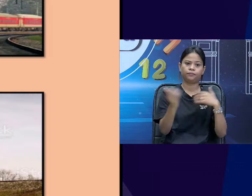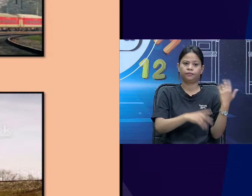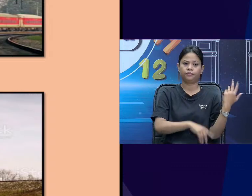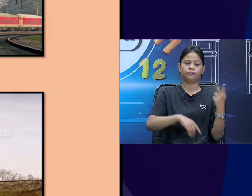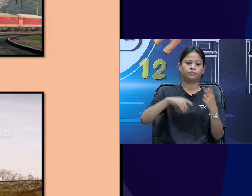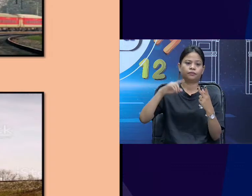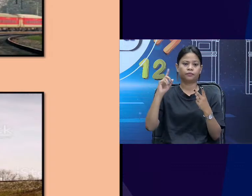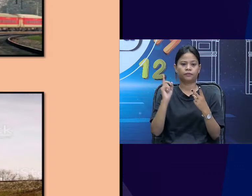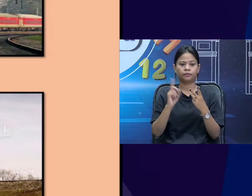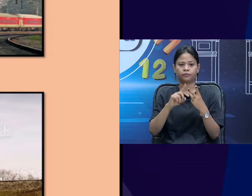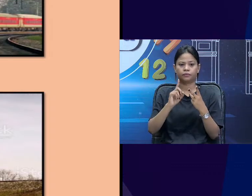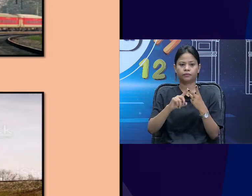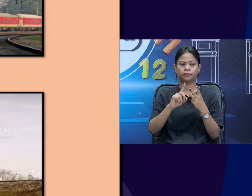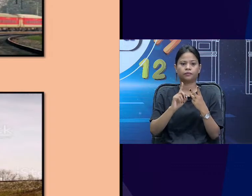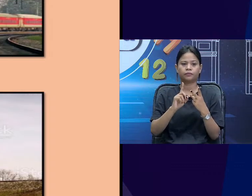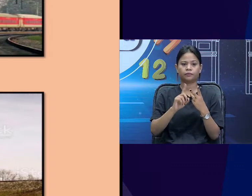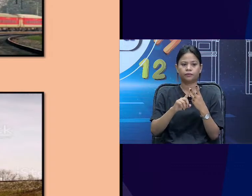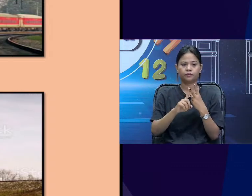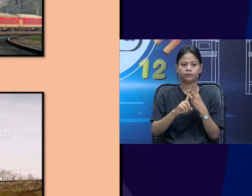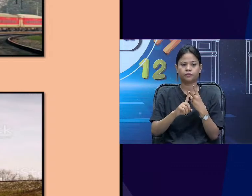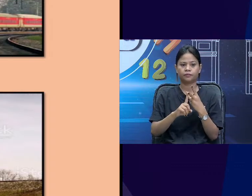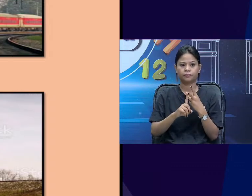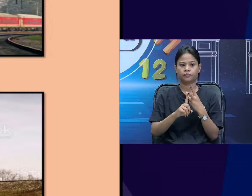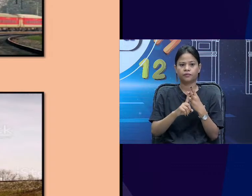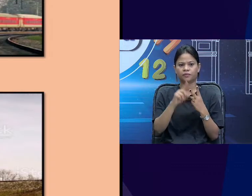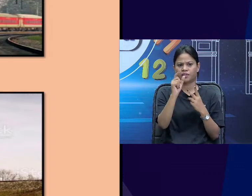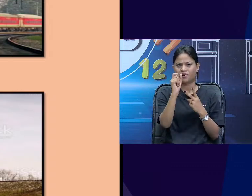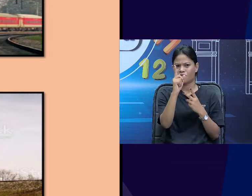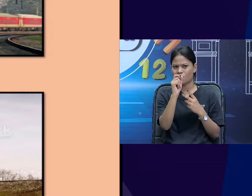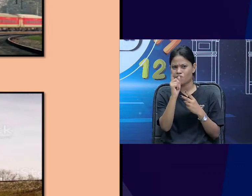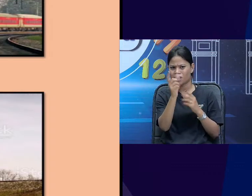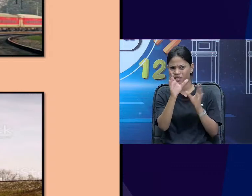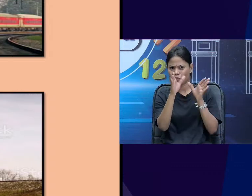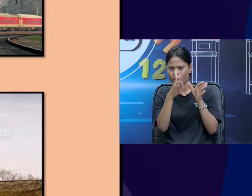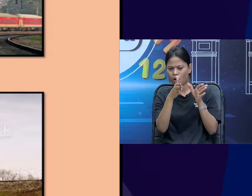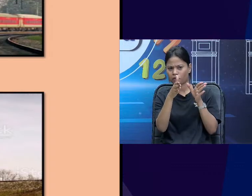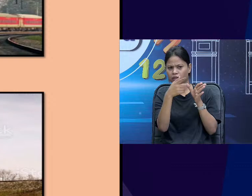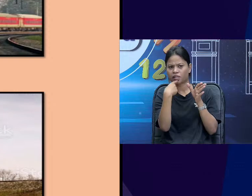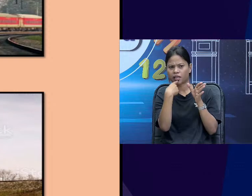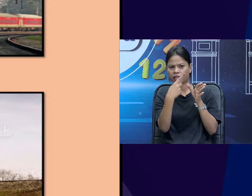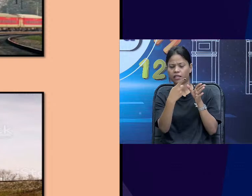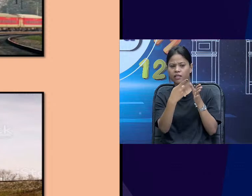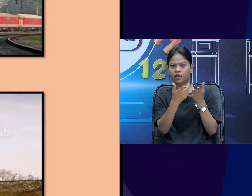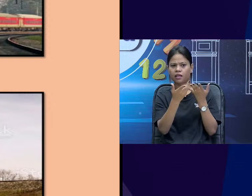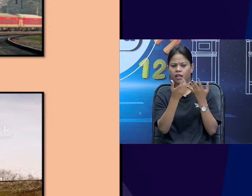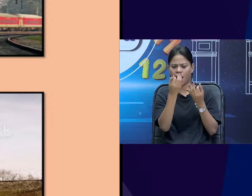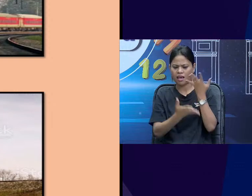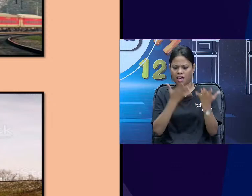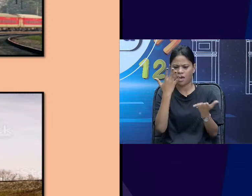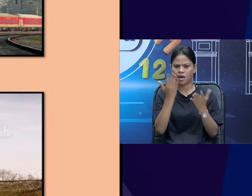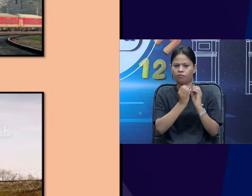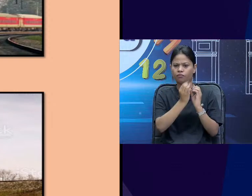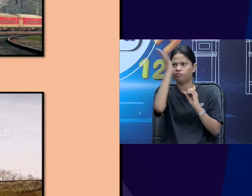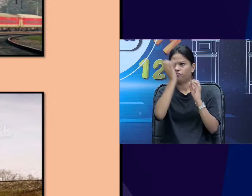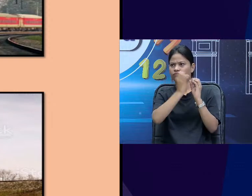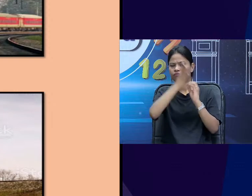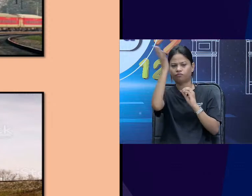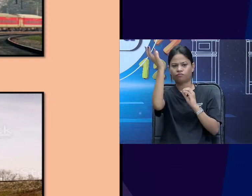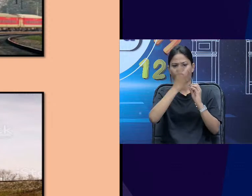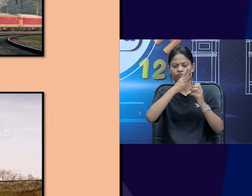different, now the train, the engines. This is a electric engine. The electric engine